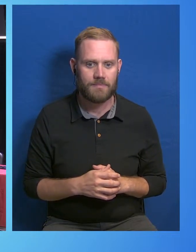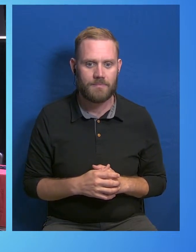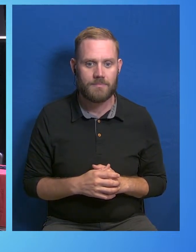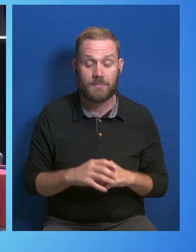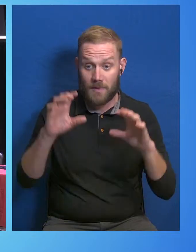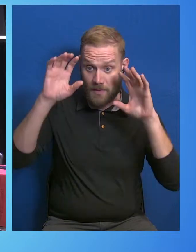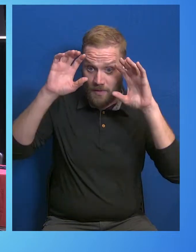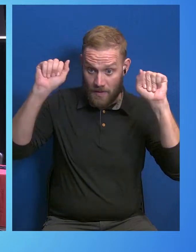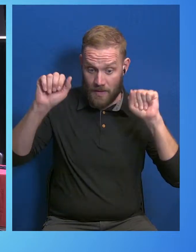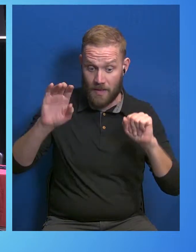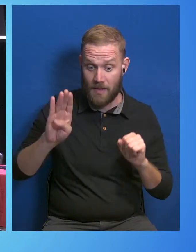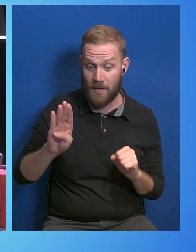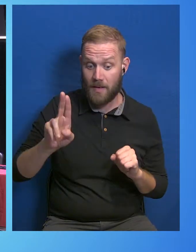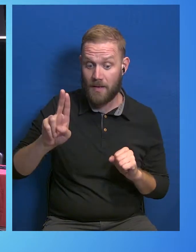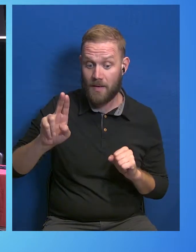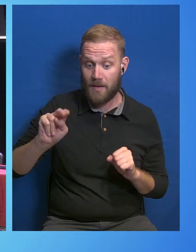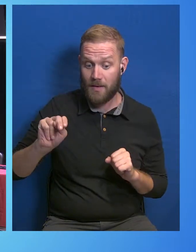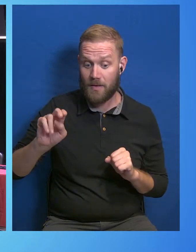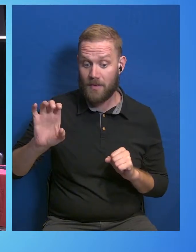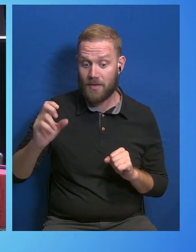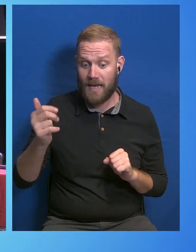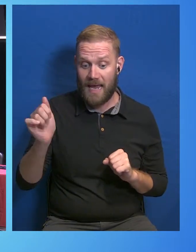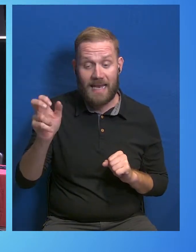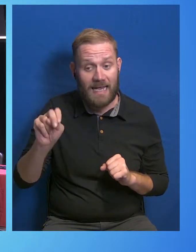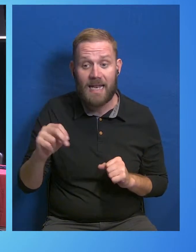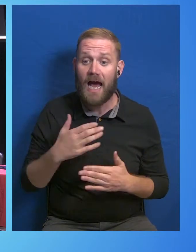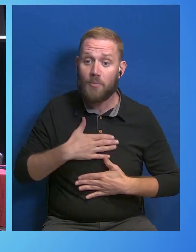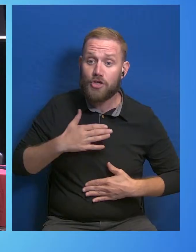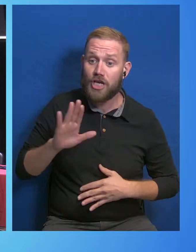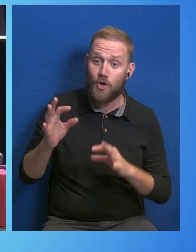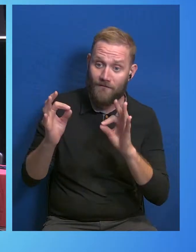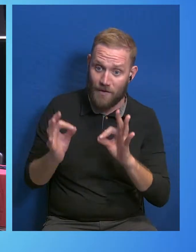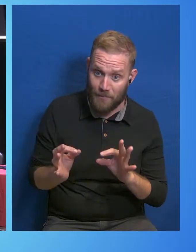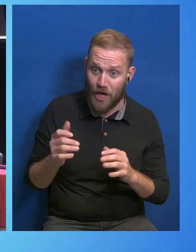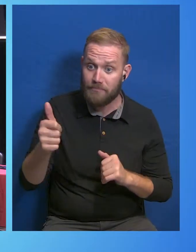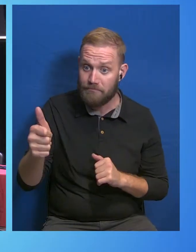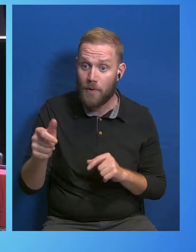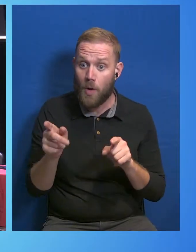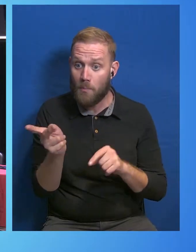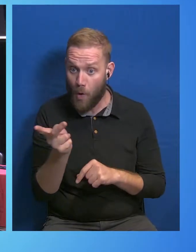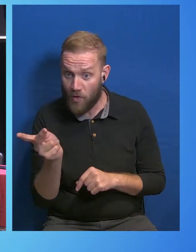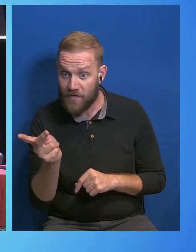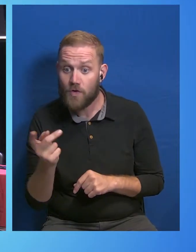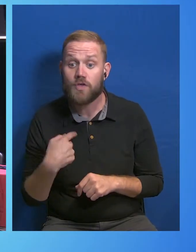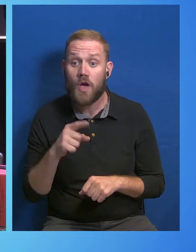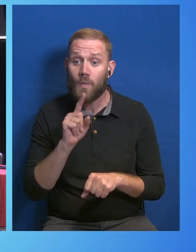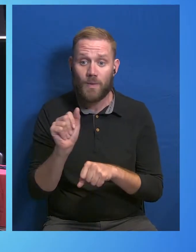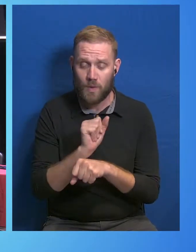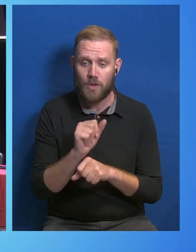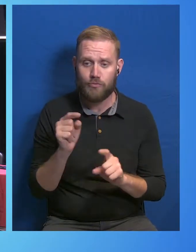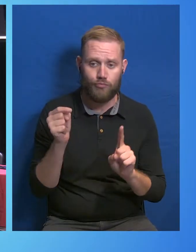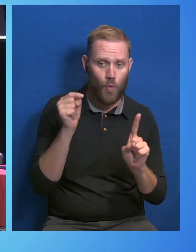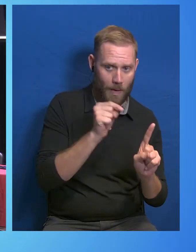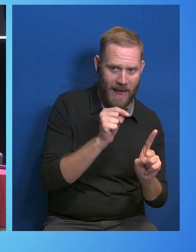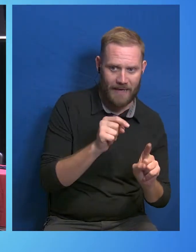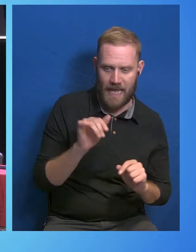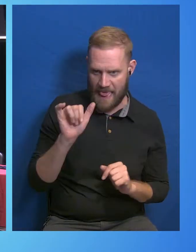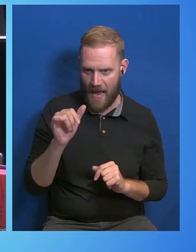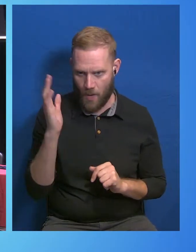This is Board Member Buchanan. I appreciate both of you guys' input, and we will definitely get back to that. It